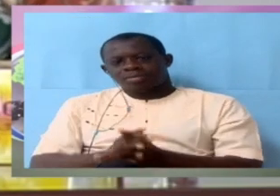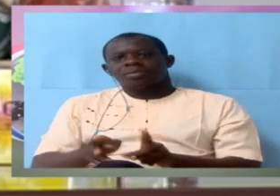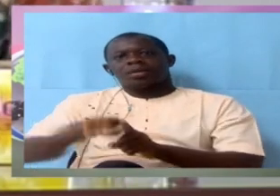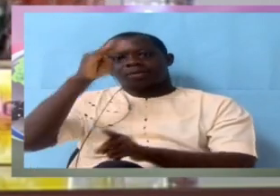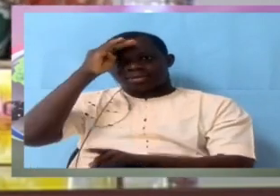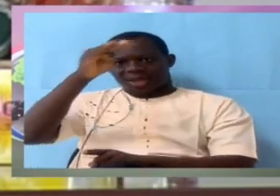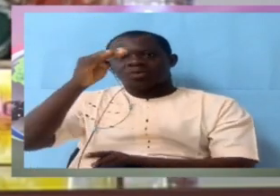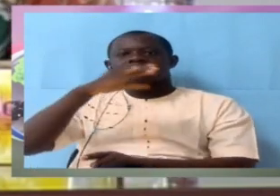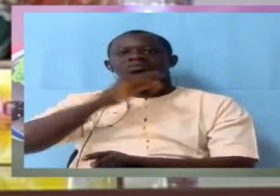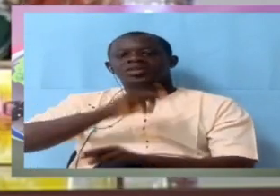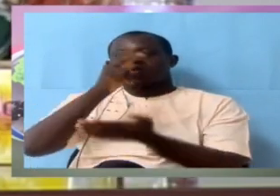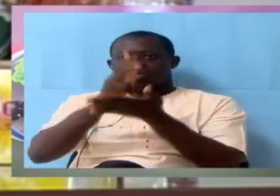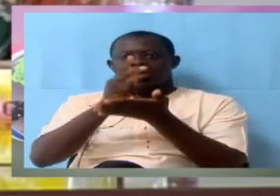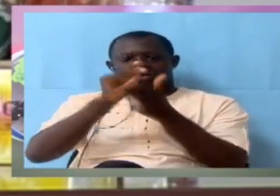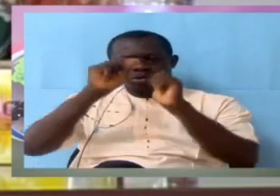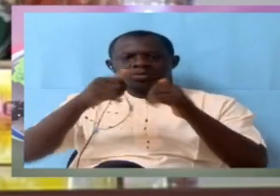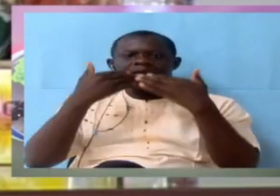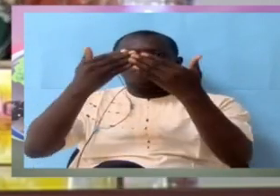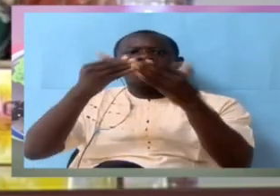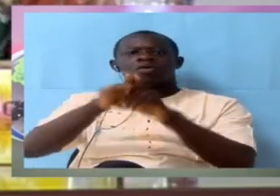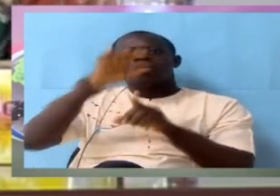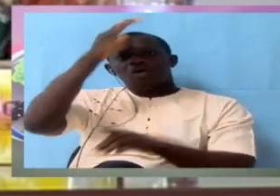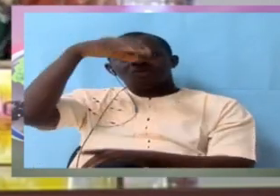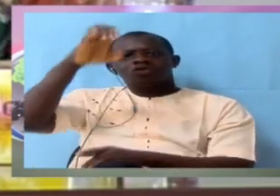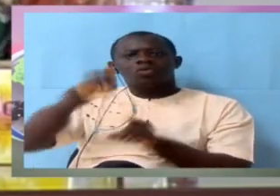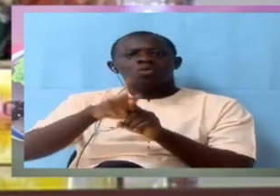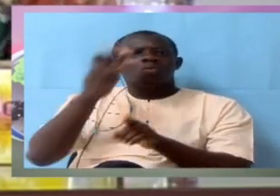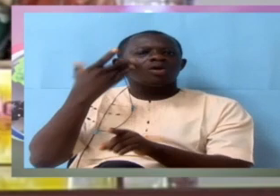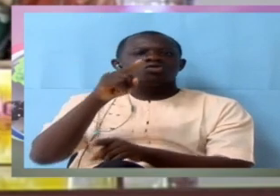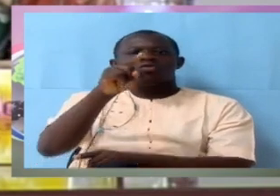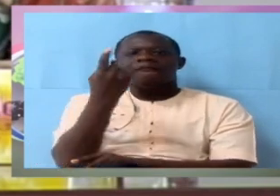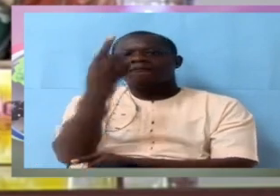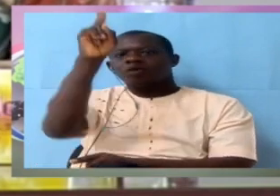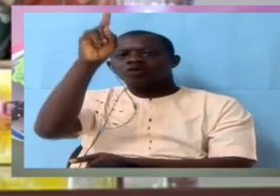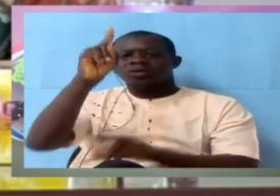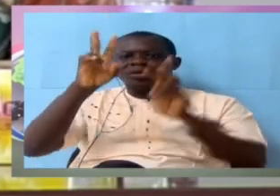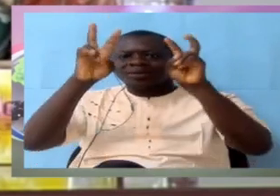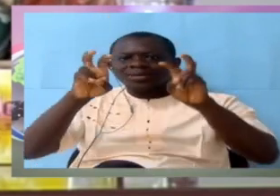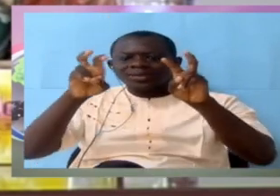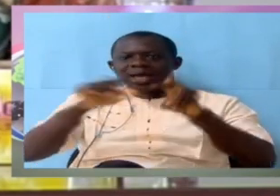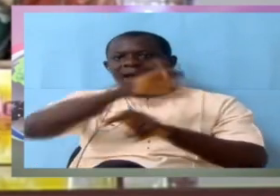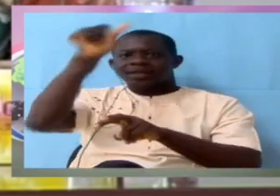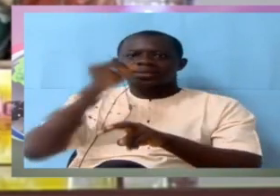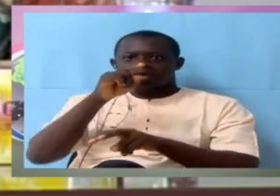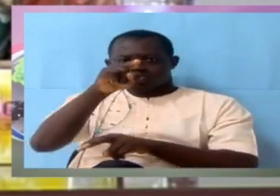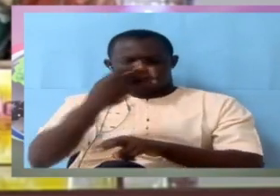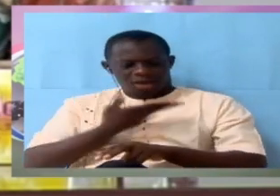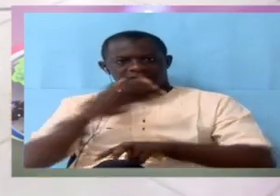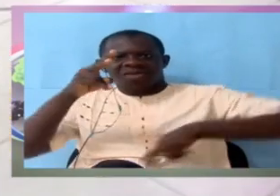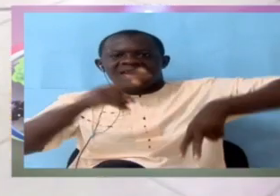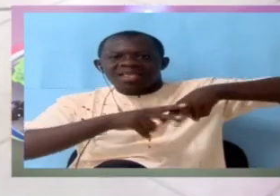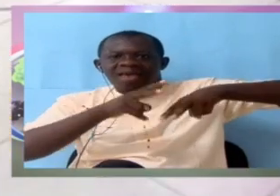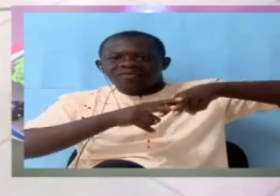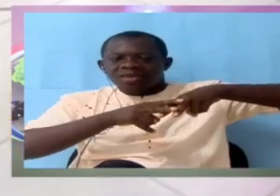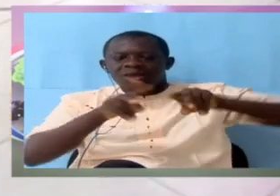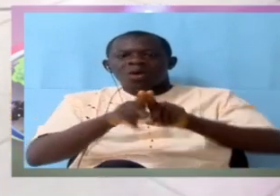Mr. Witness. Can you tell this commission, when you were first diagnosed with the HIV status, what stage were you told you were at? Salam